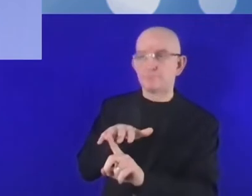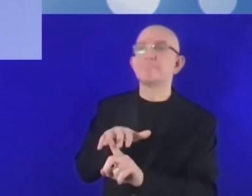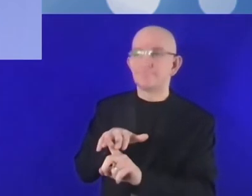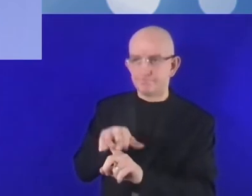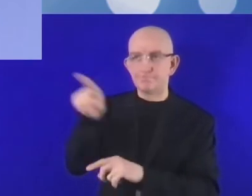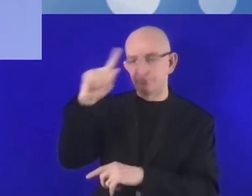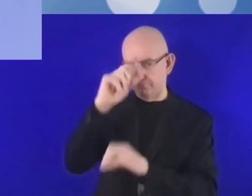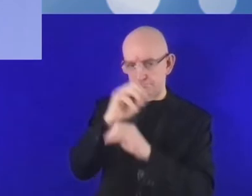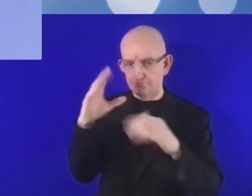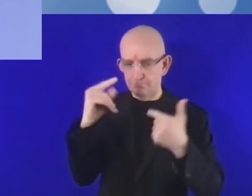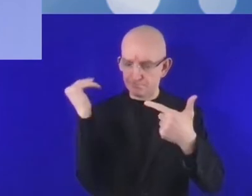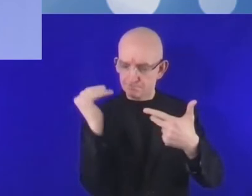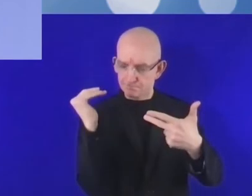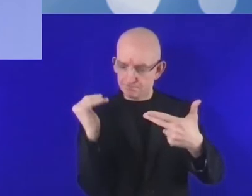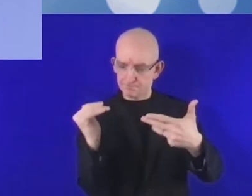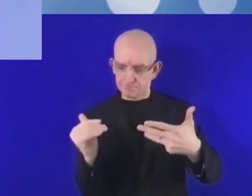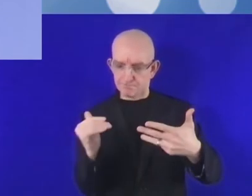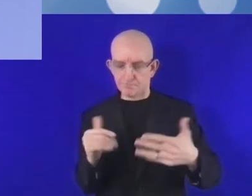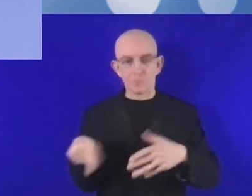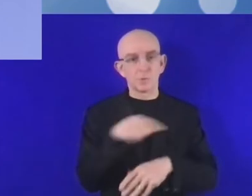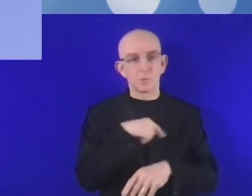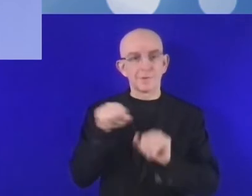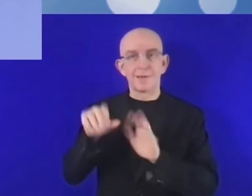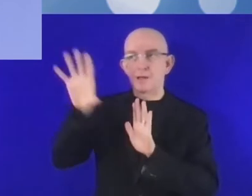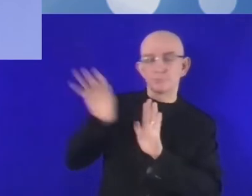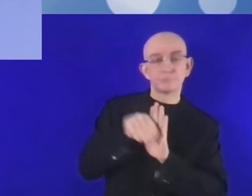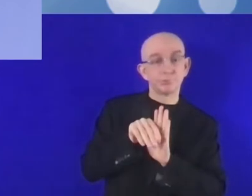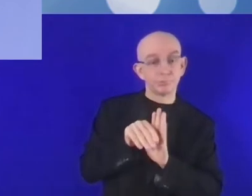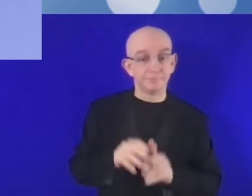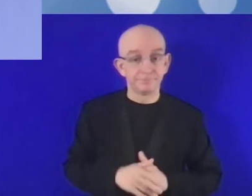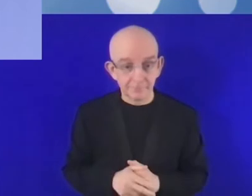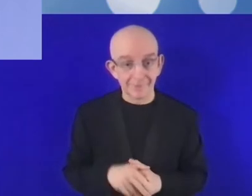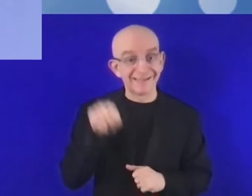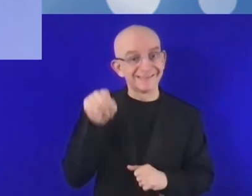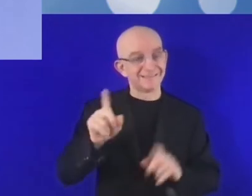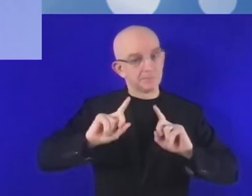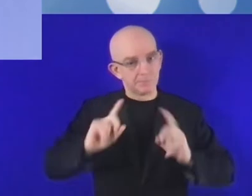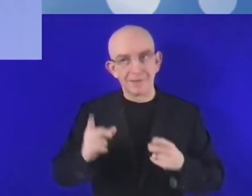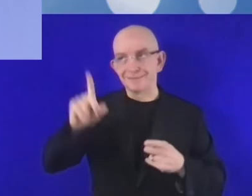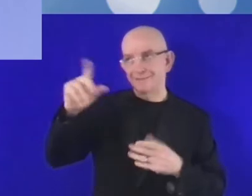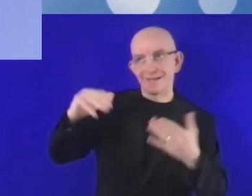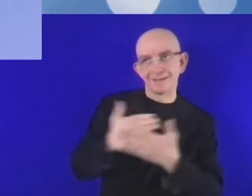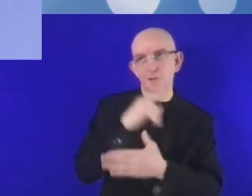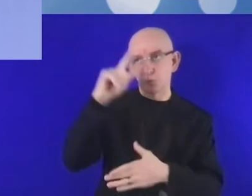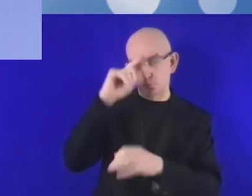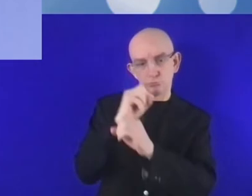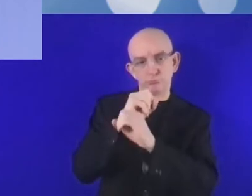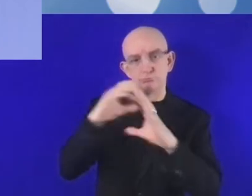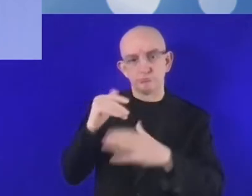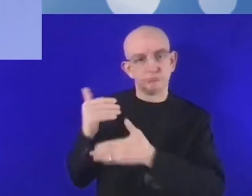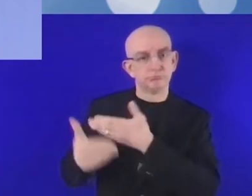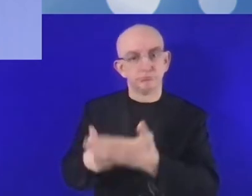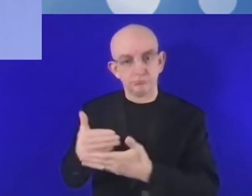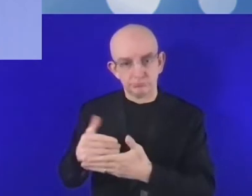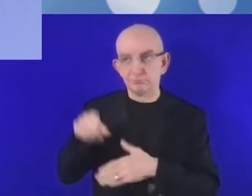mindset and commitment on the leadership the other thing is also failing understand the